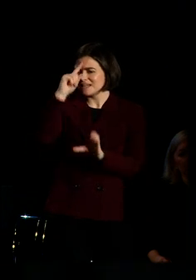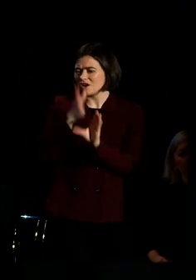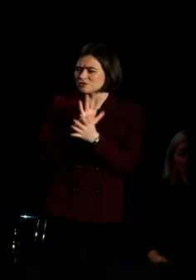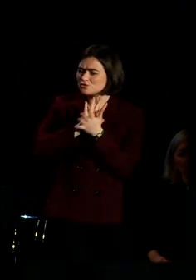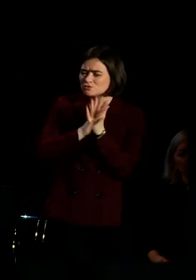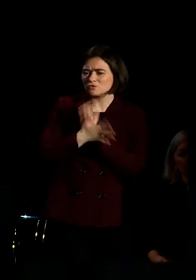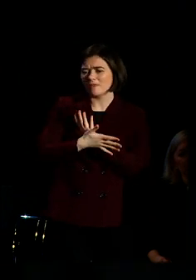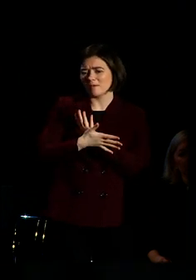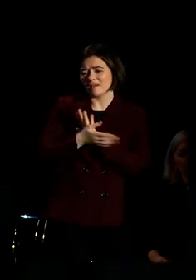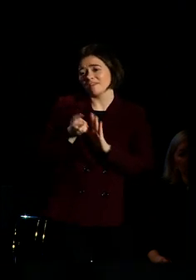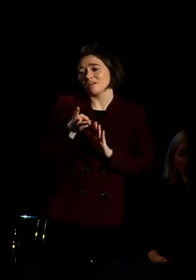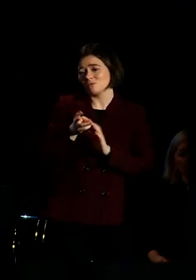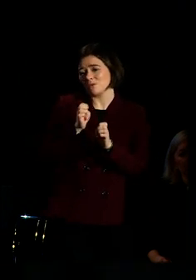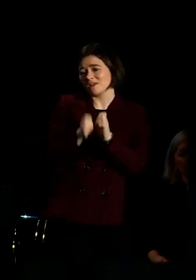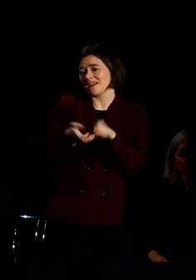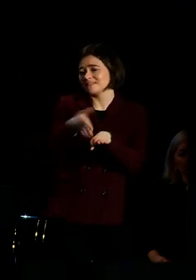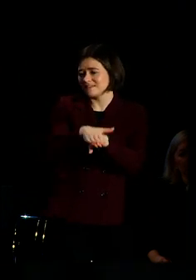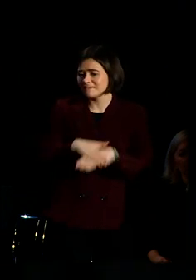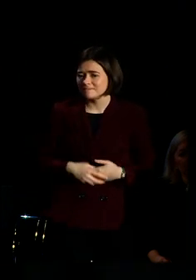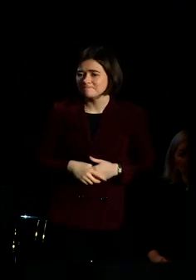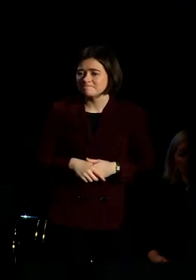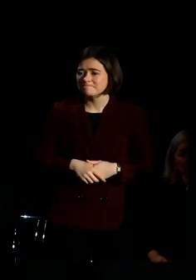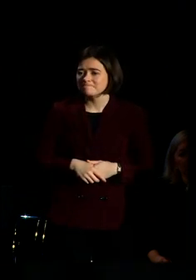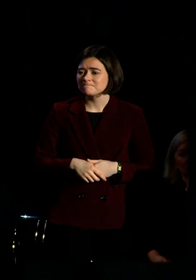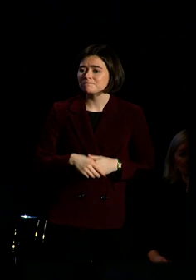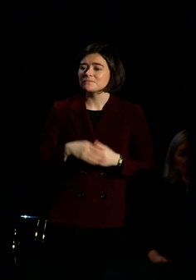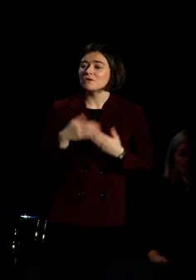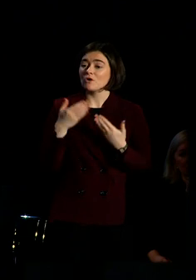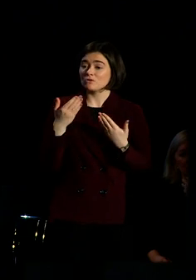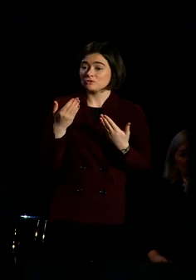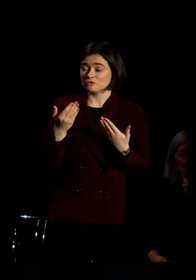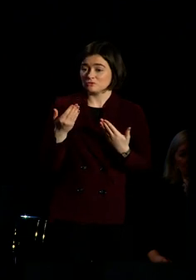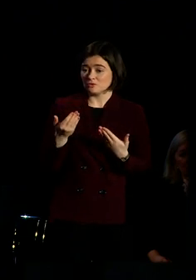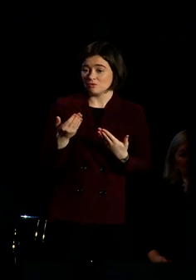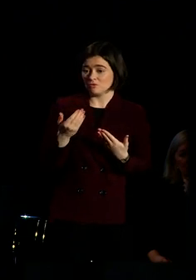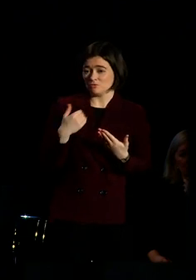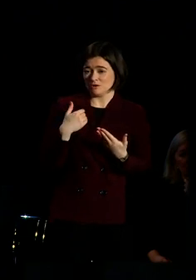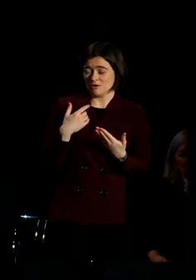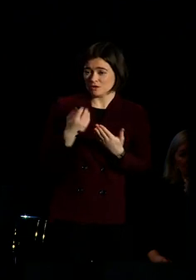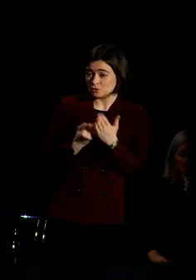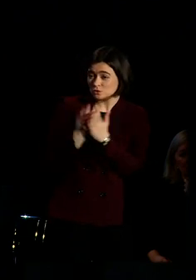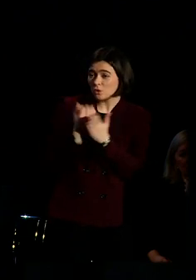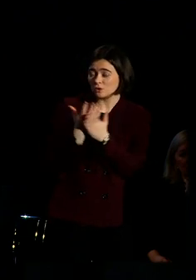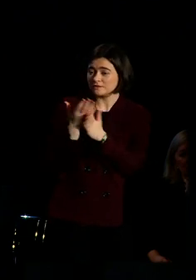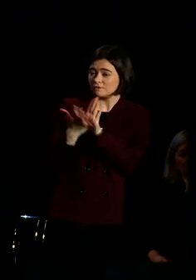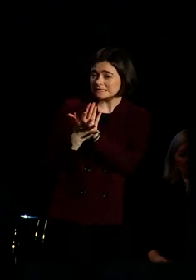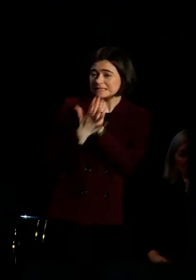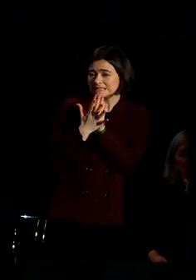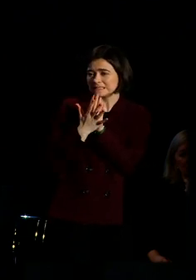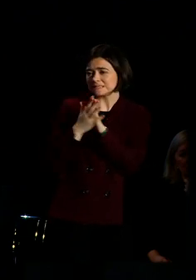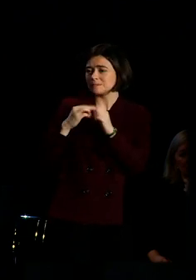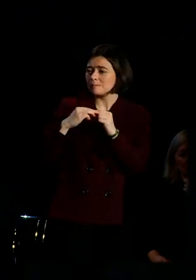their eventual fate would be death. Although there are heroic stories of resistance, most of the